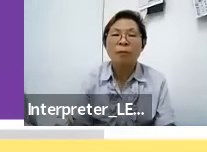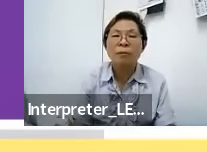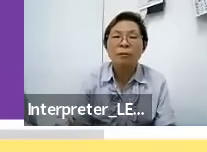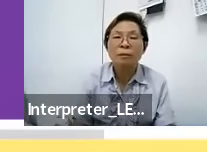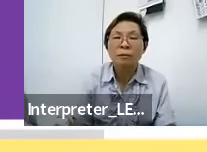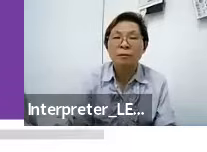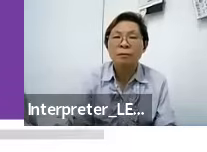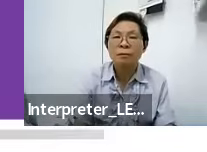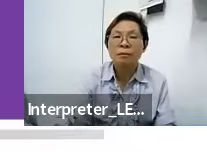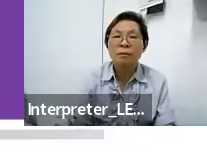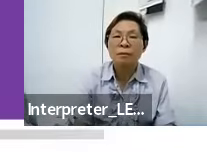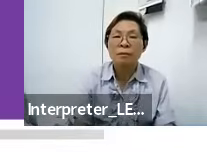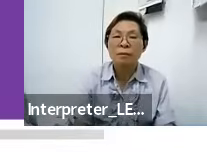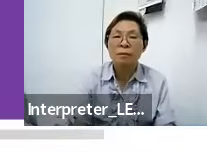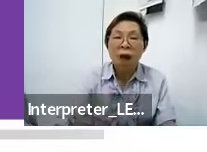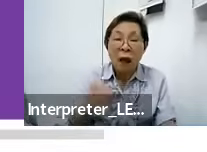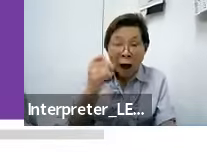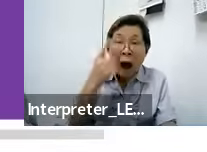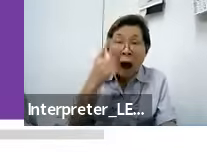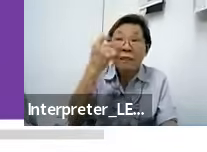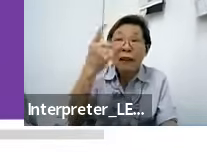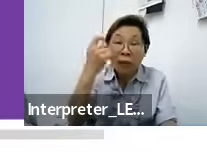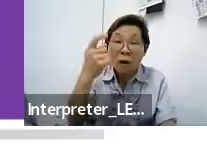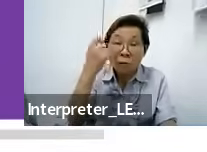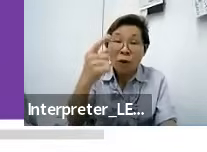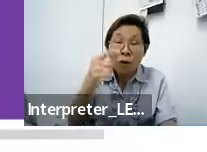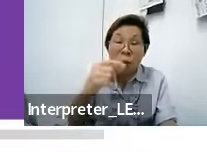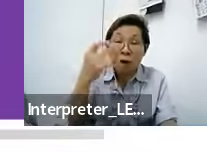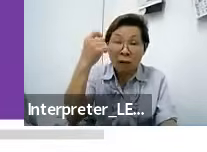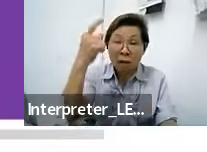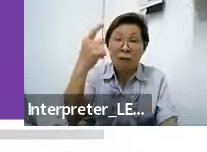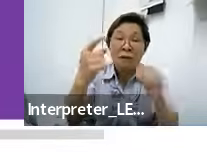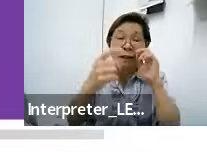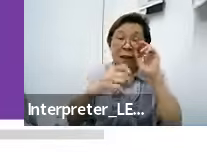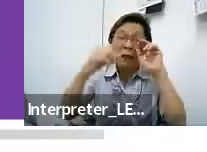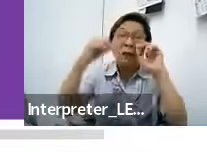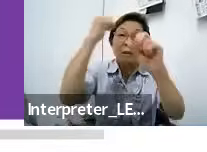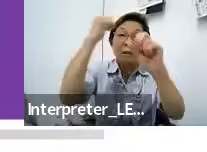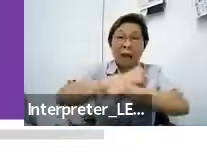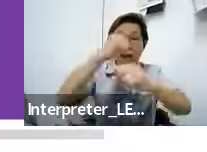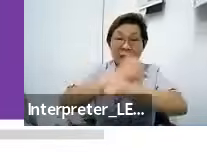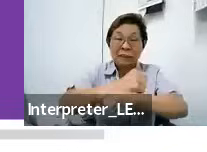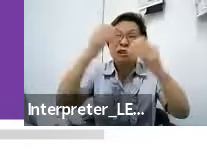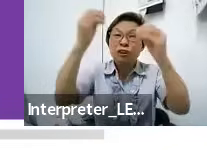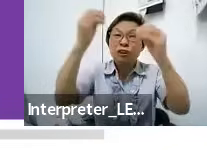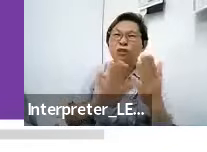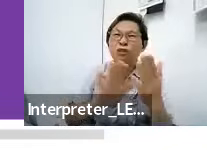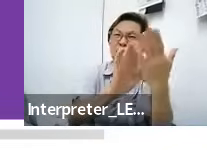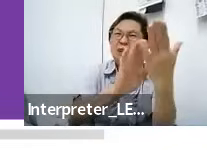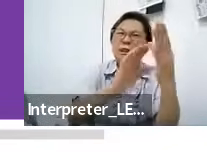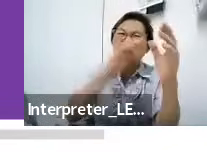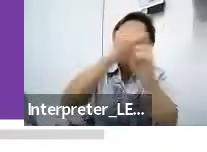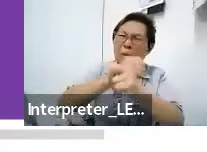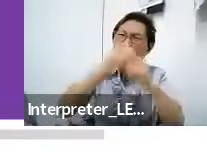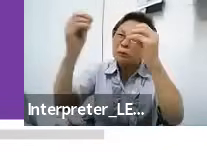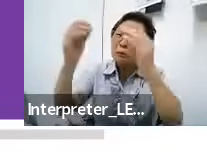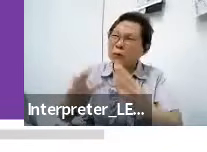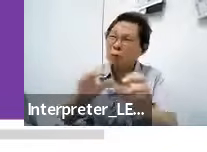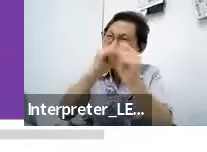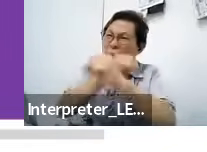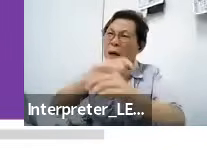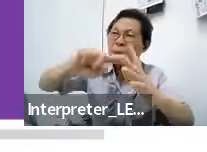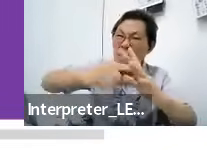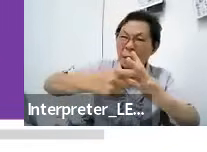So understanding the context and also the challenges that these teachers are facing. So beginning